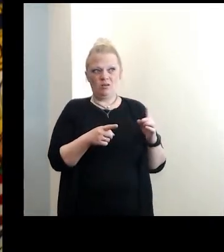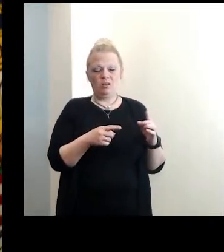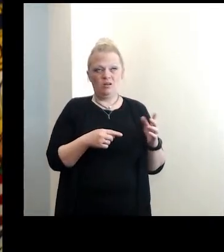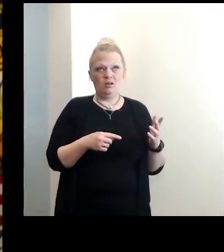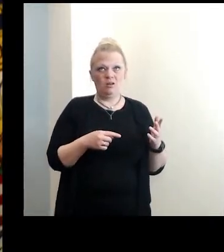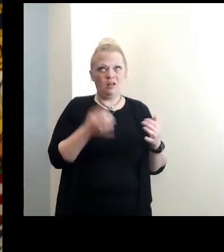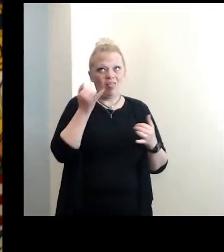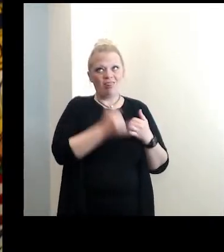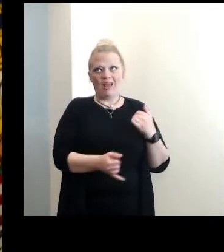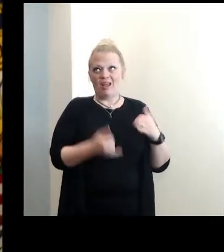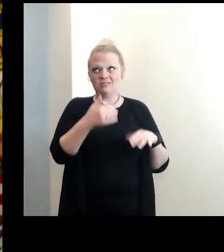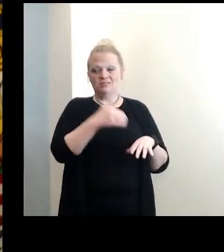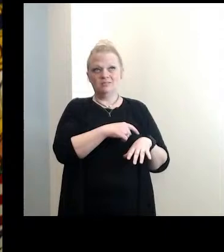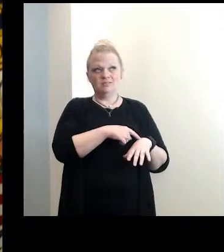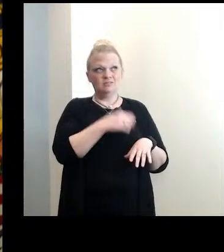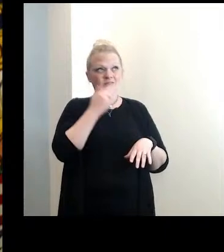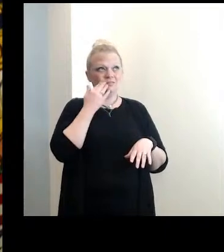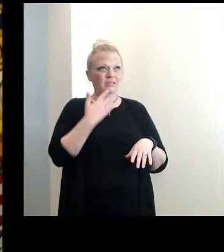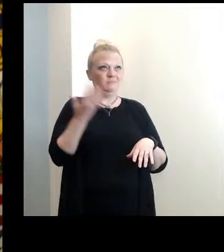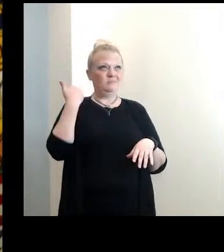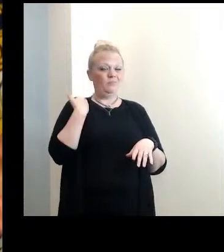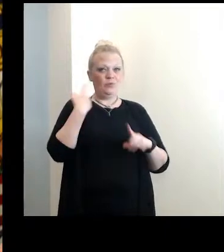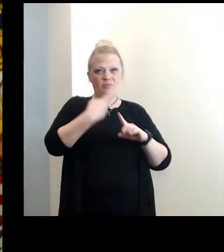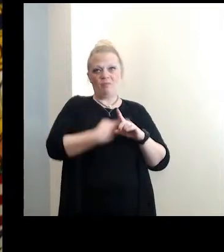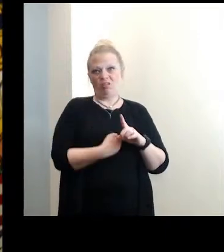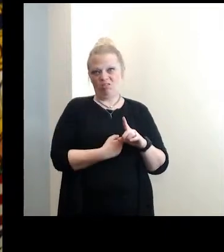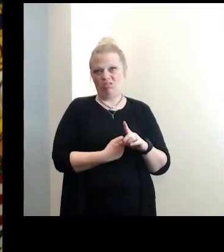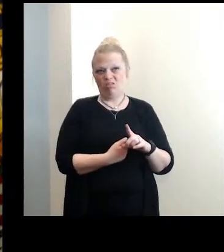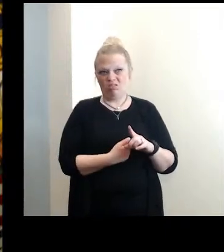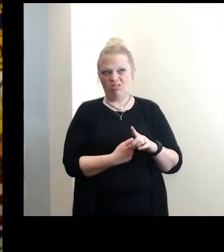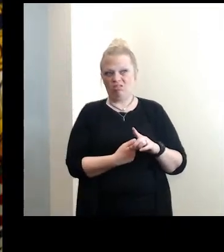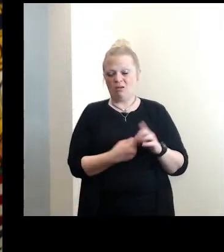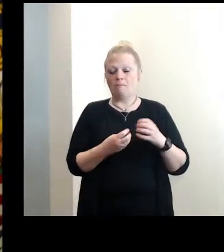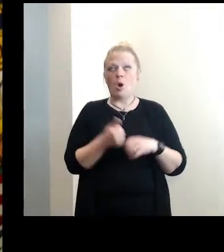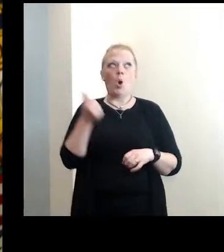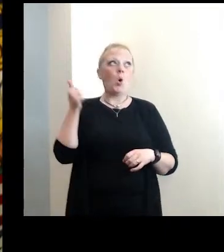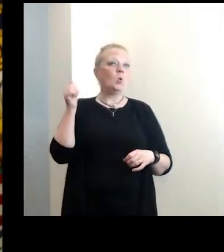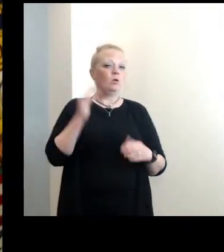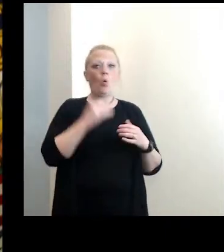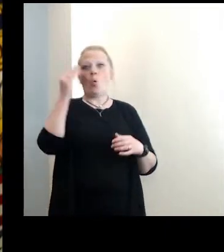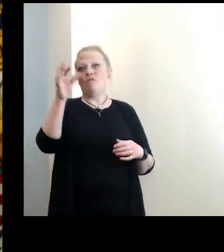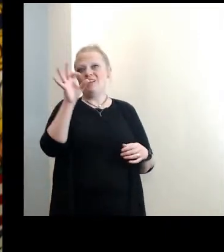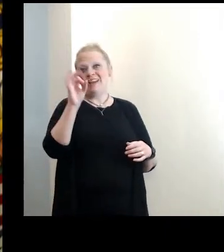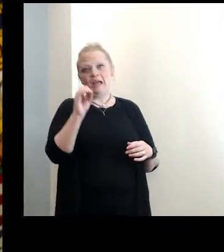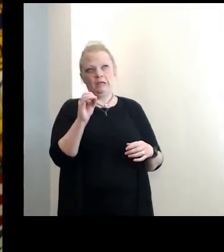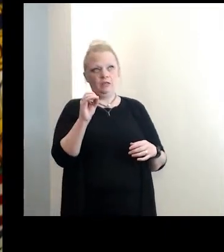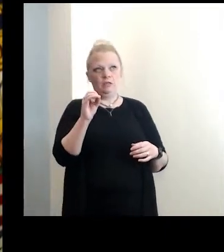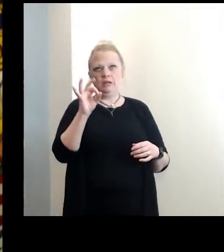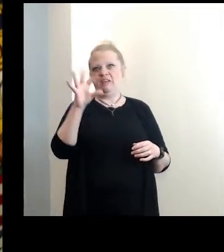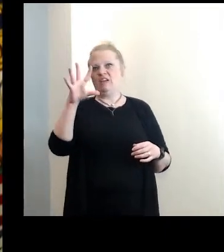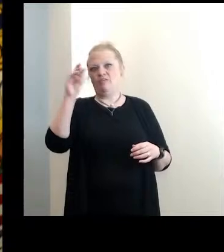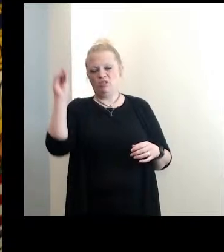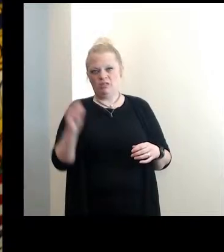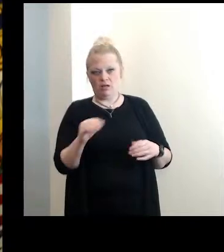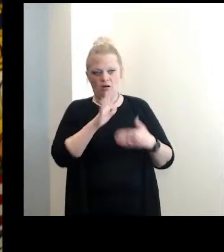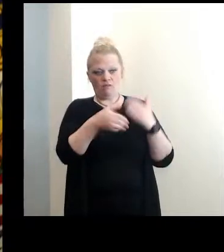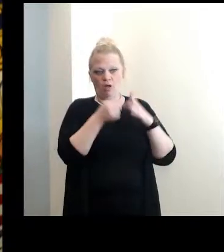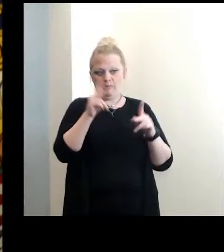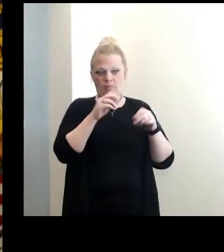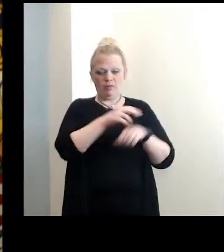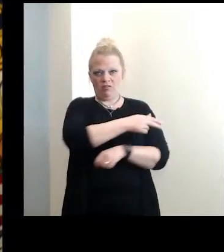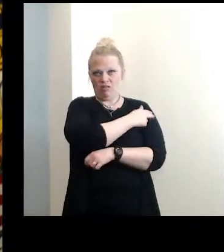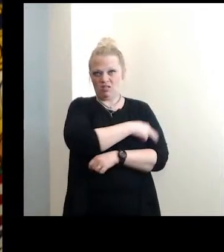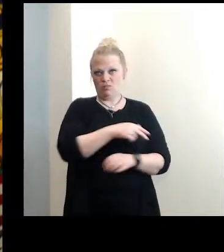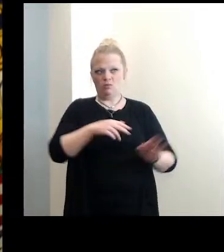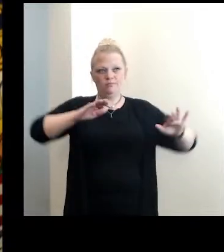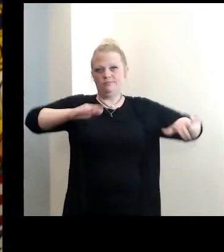that was about a month ago, the vast majority, I mean like over 90%, 95% plus of the individuals who were